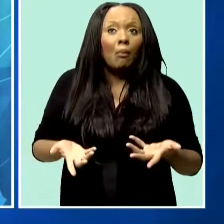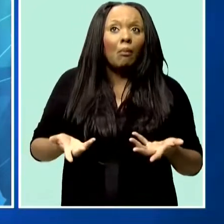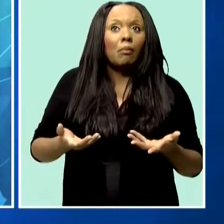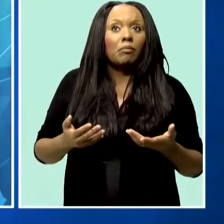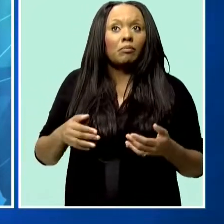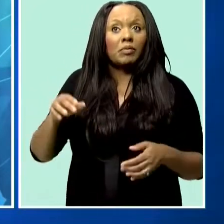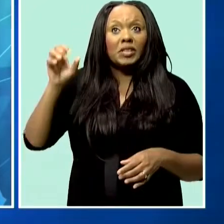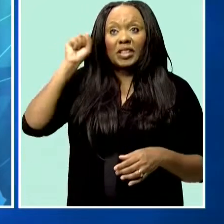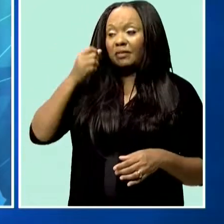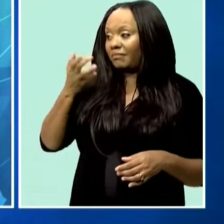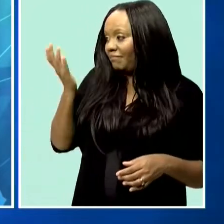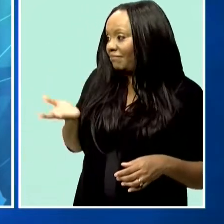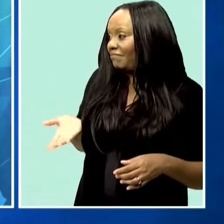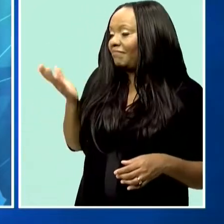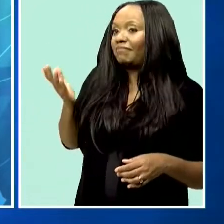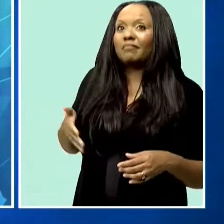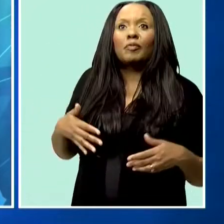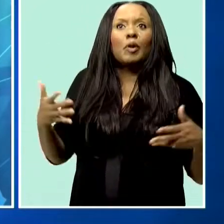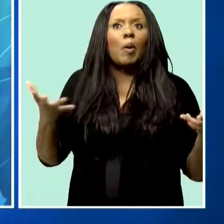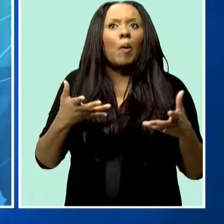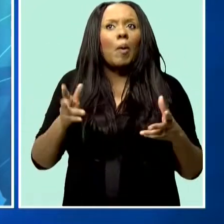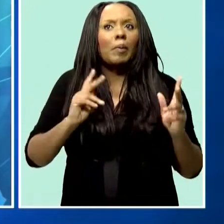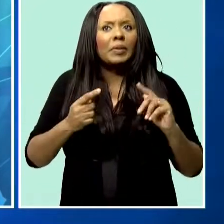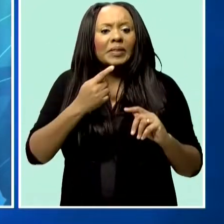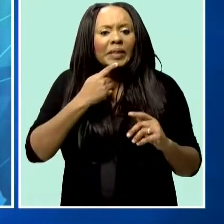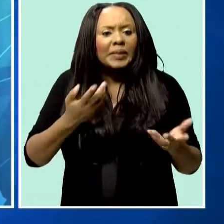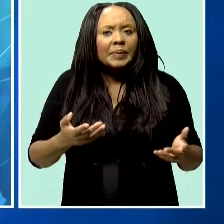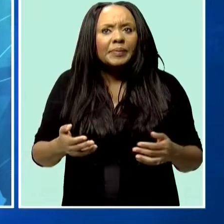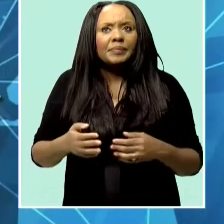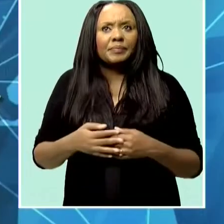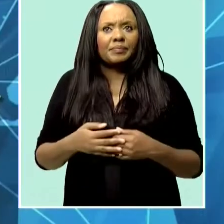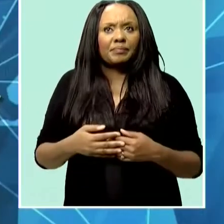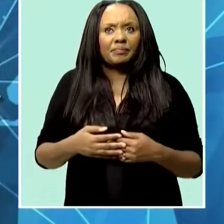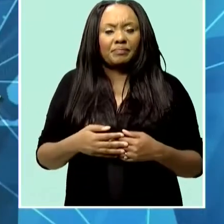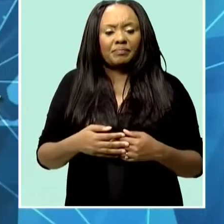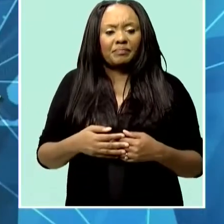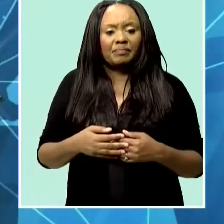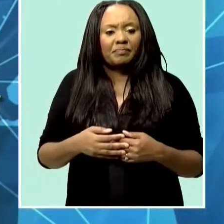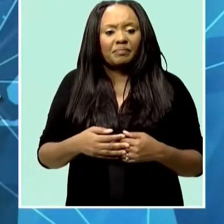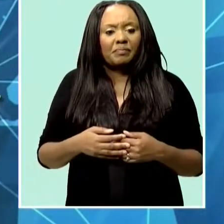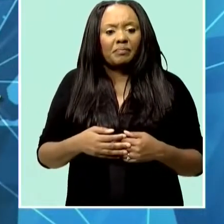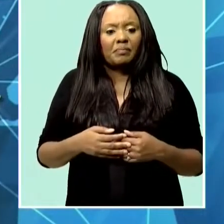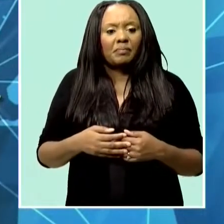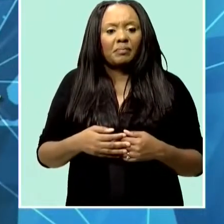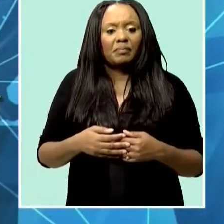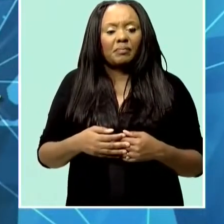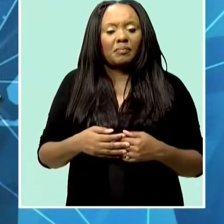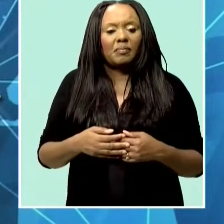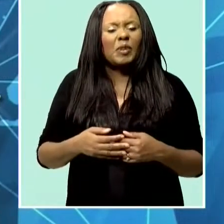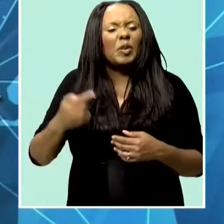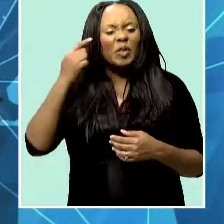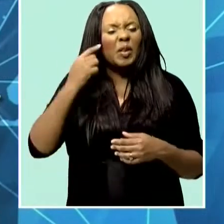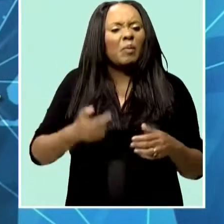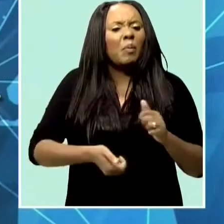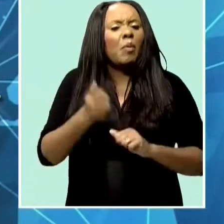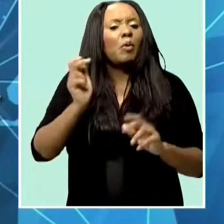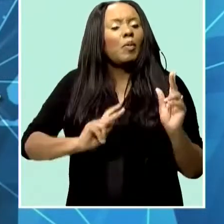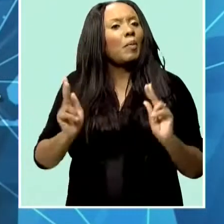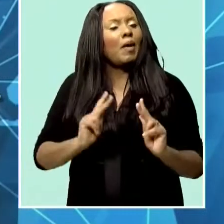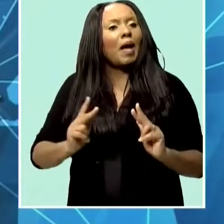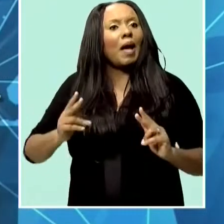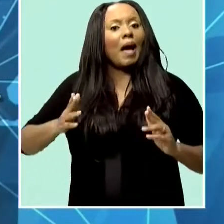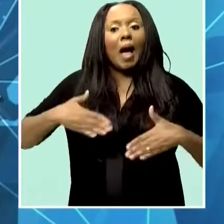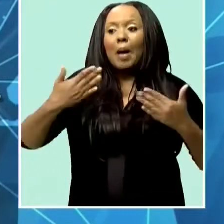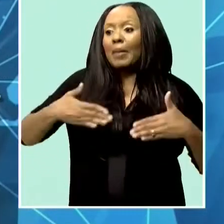live now. Shane, good evening. What are people out there saying? Well, Shane, while most people you would think would be happy not to be wearing